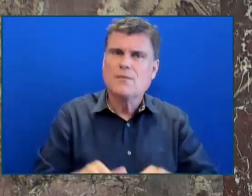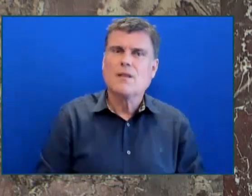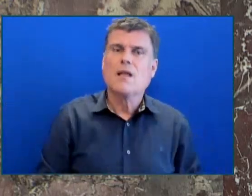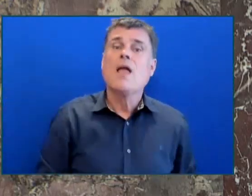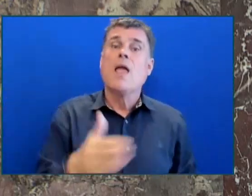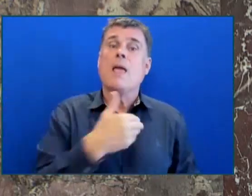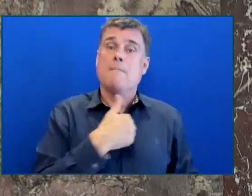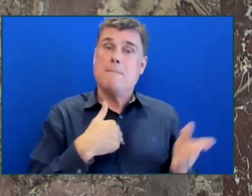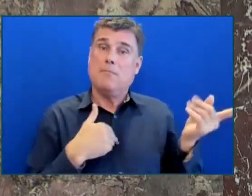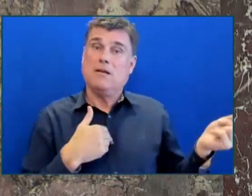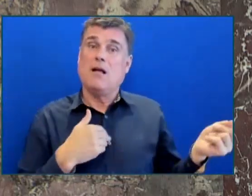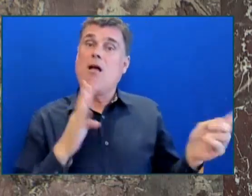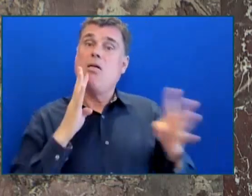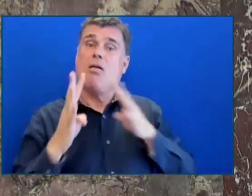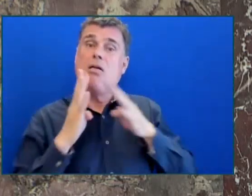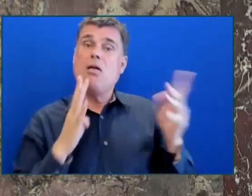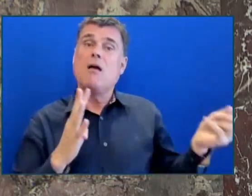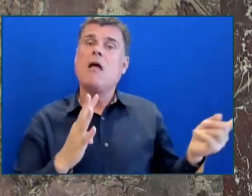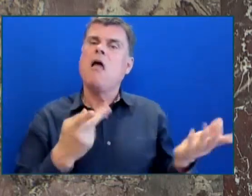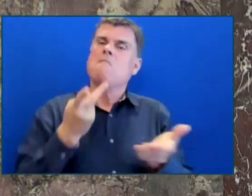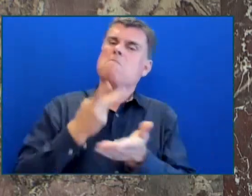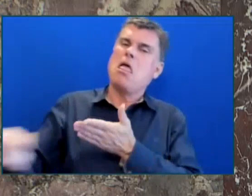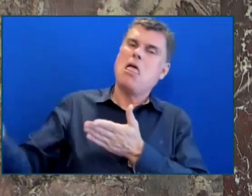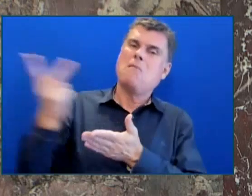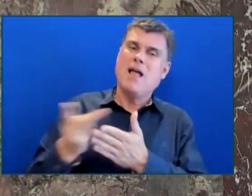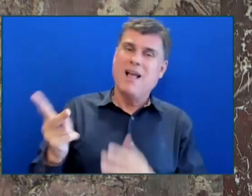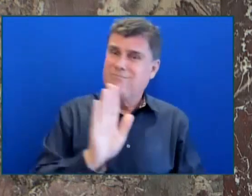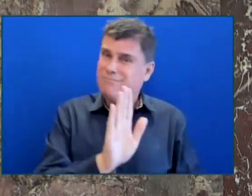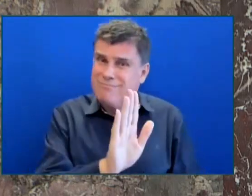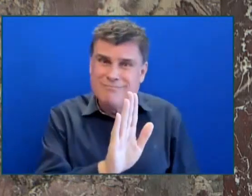government. Affordable housing.